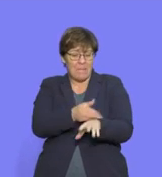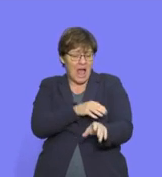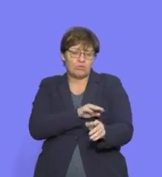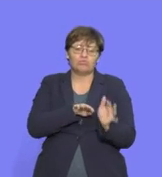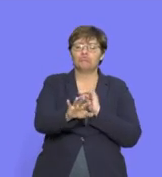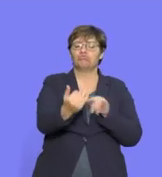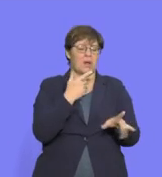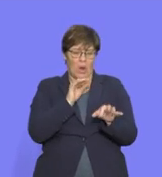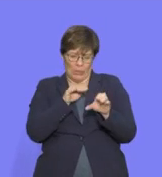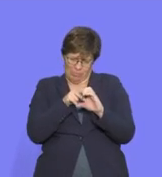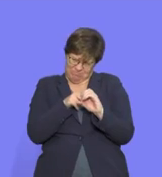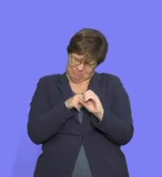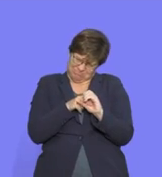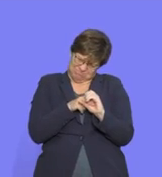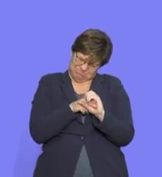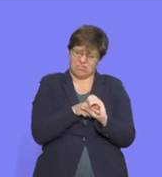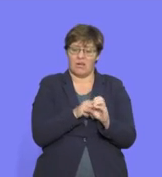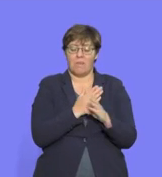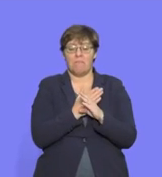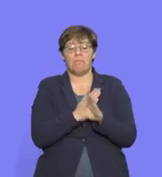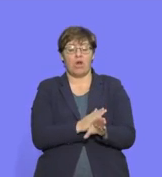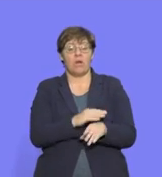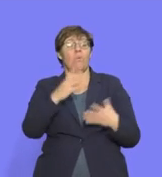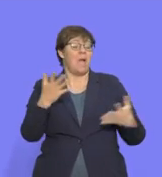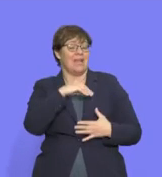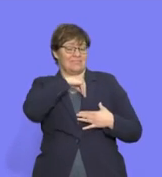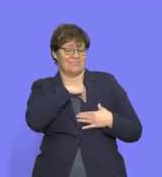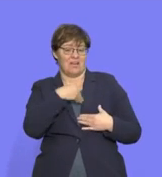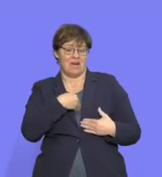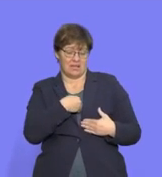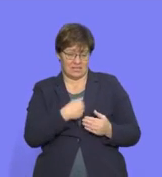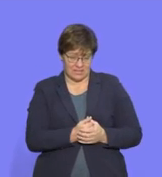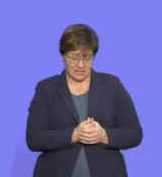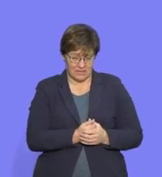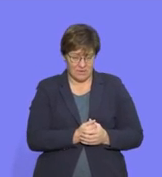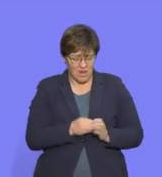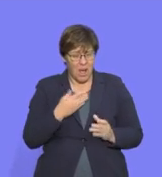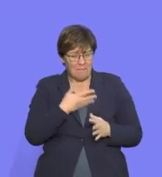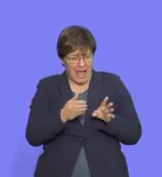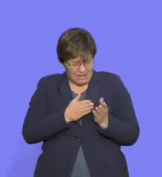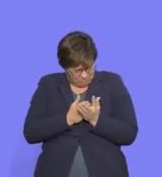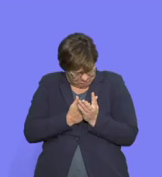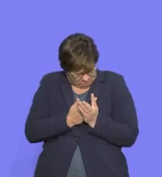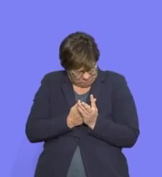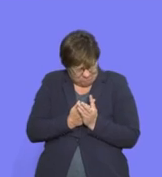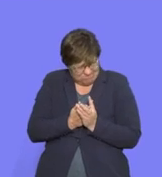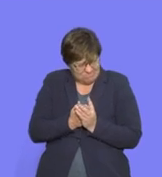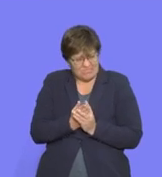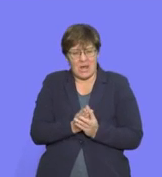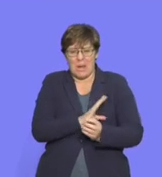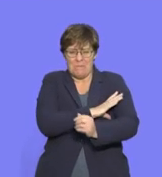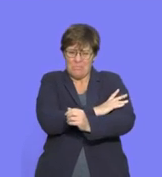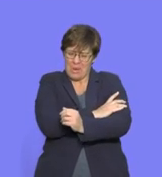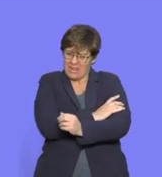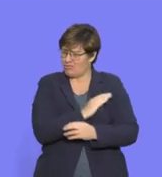going to block? It usually blocks the arteries in the heart, right? And what happens is it blocks, it stops the